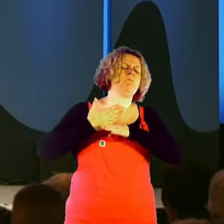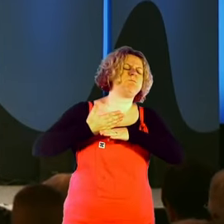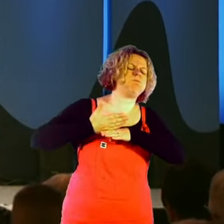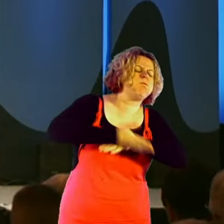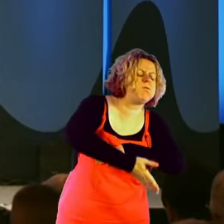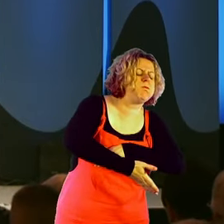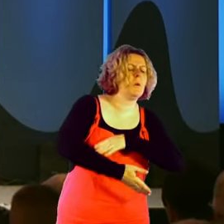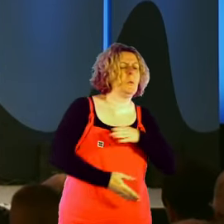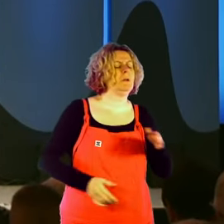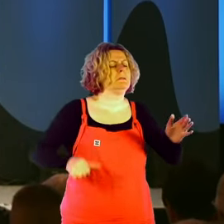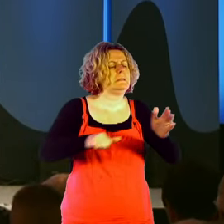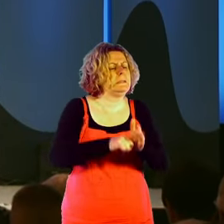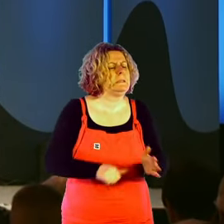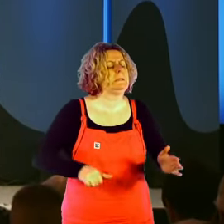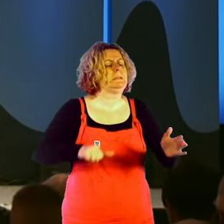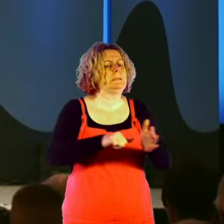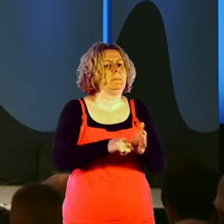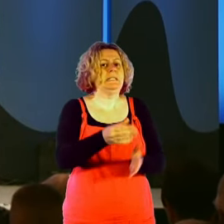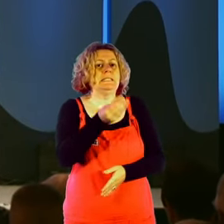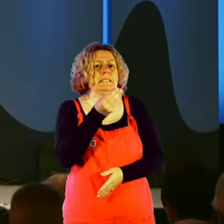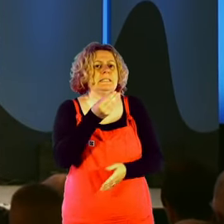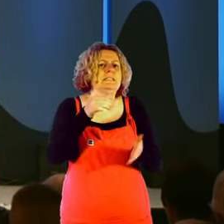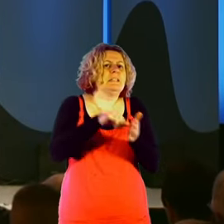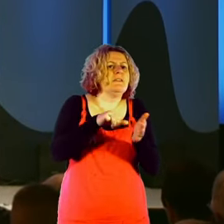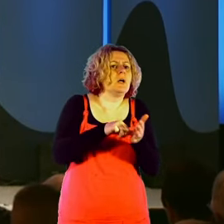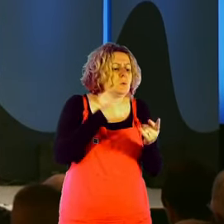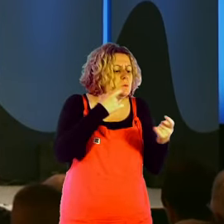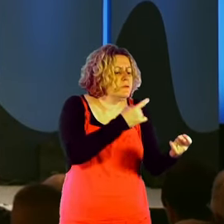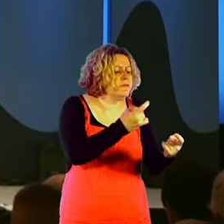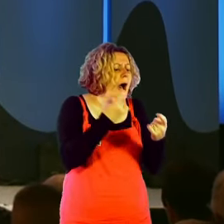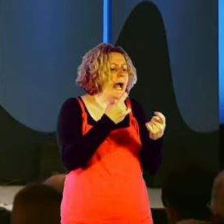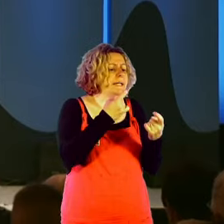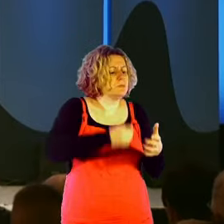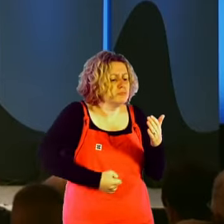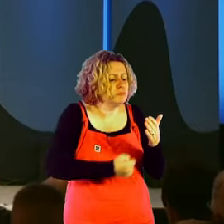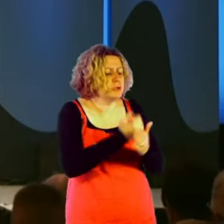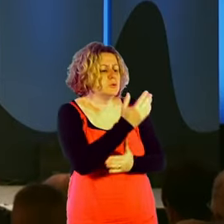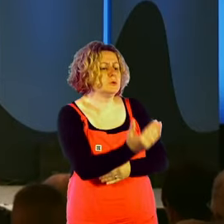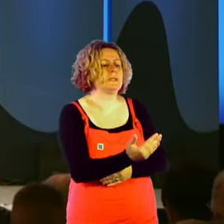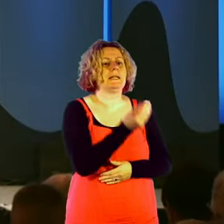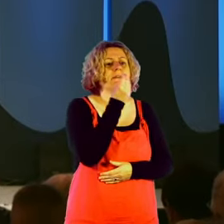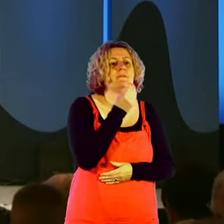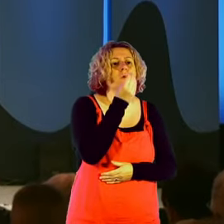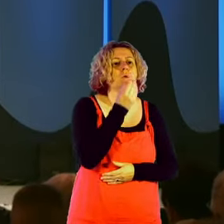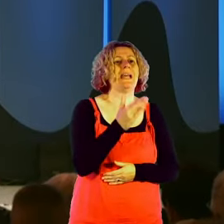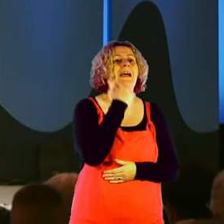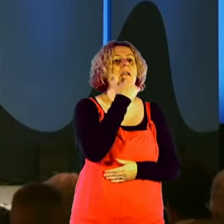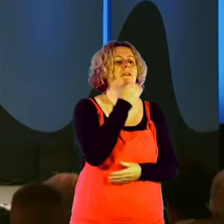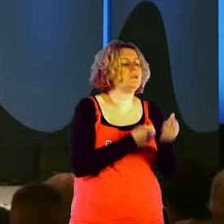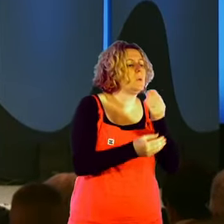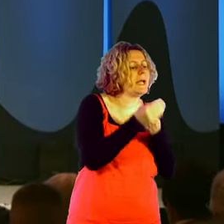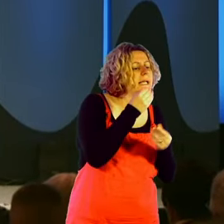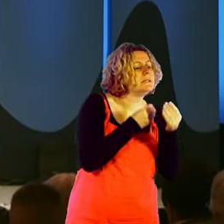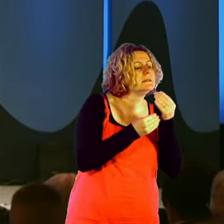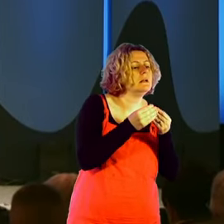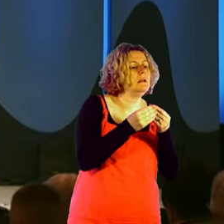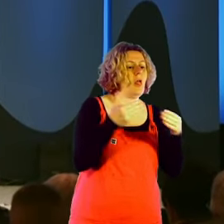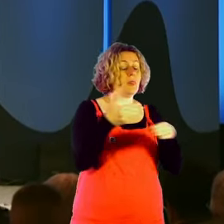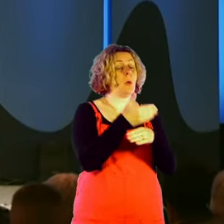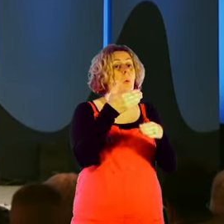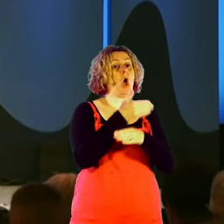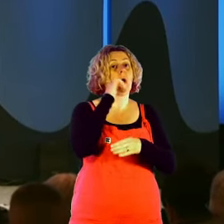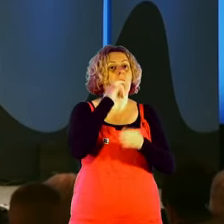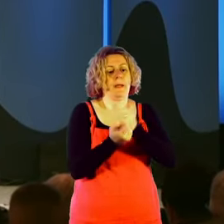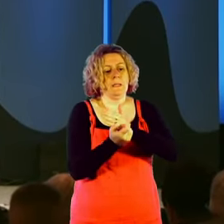sustain life. There will be obstacles in the way of his productive work. This isn't how it was made to